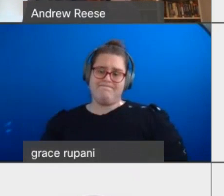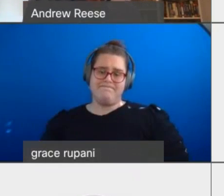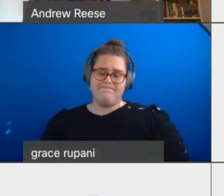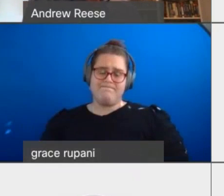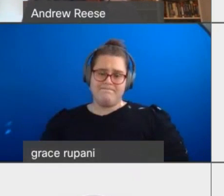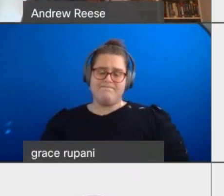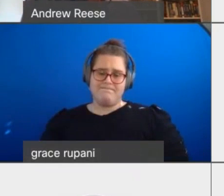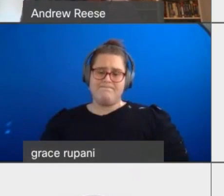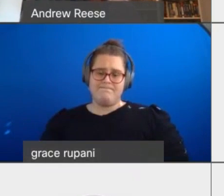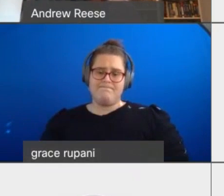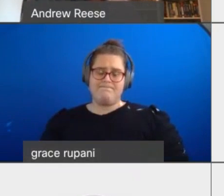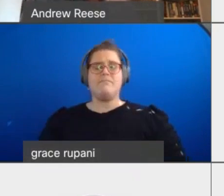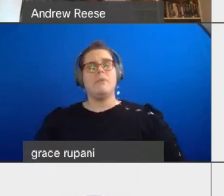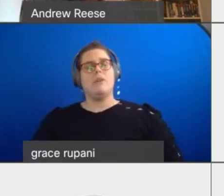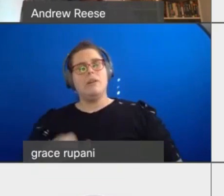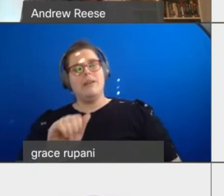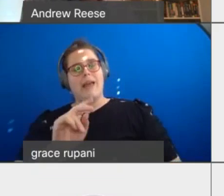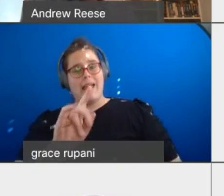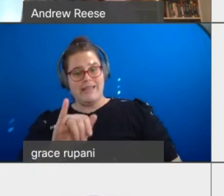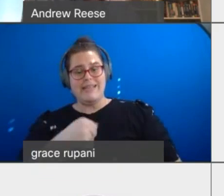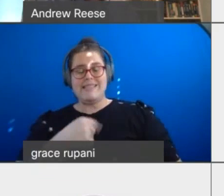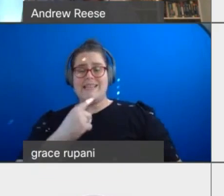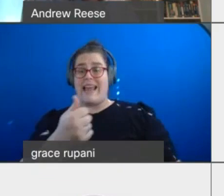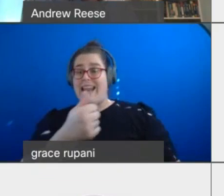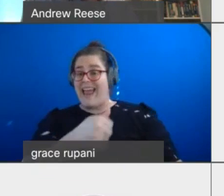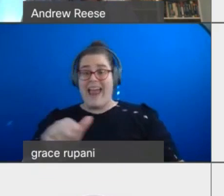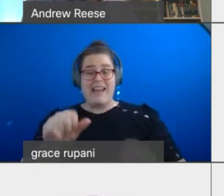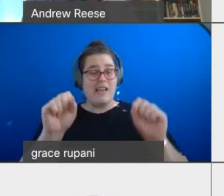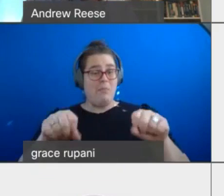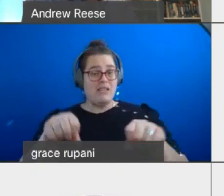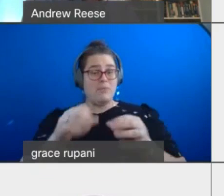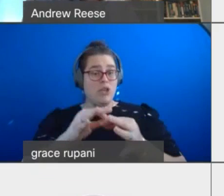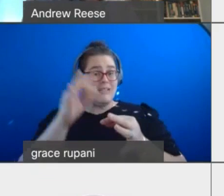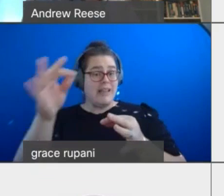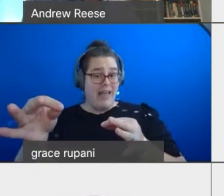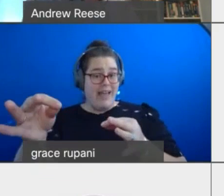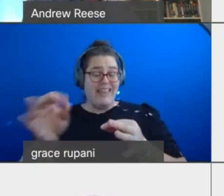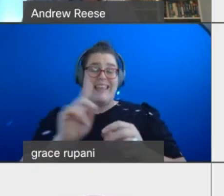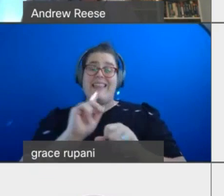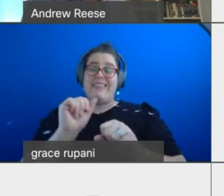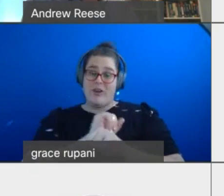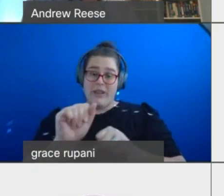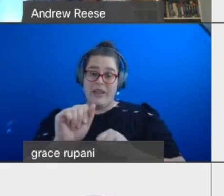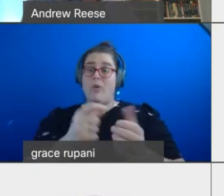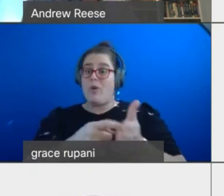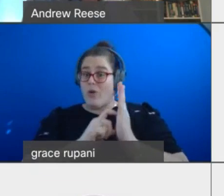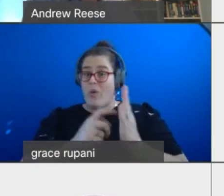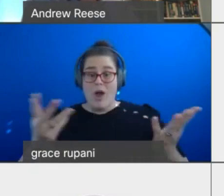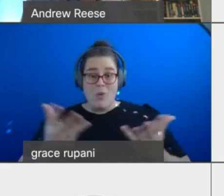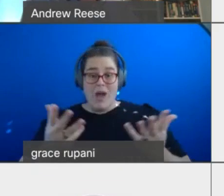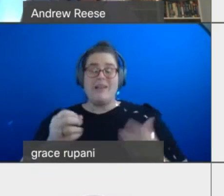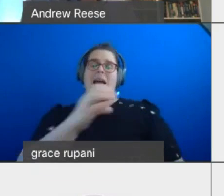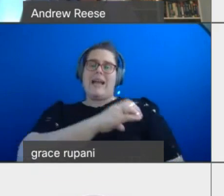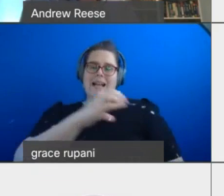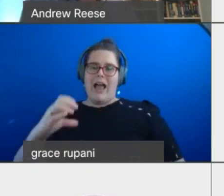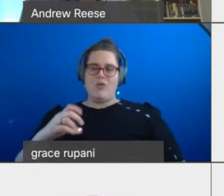Any delay in implementation, quite literally, would require an act of Congress.